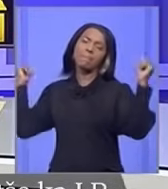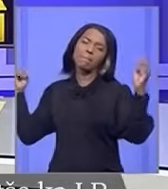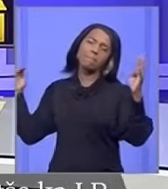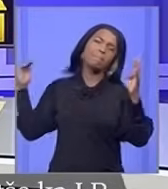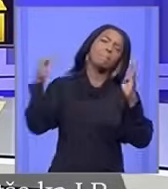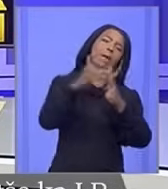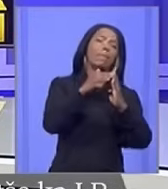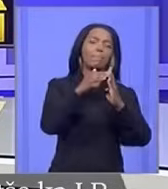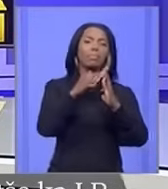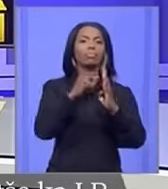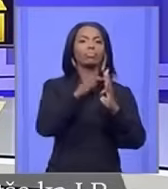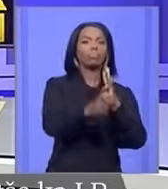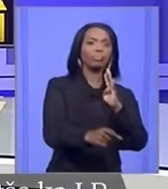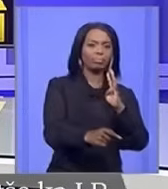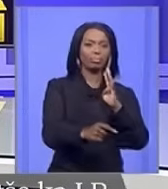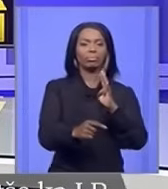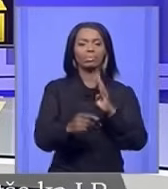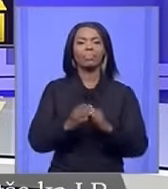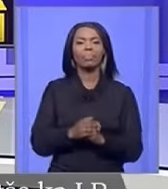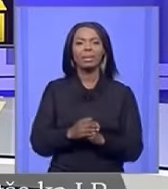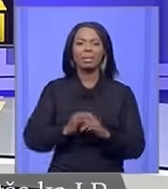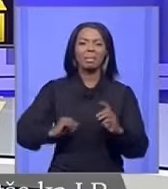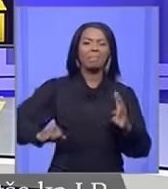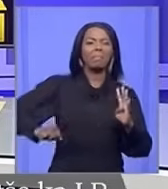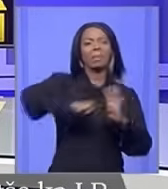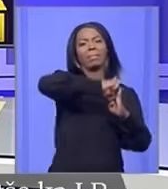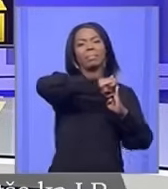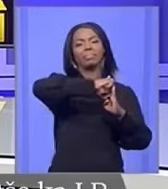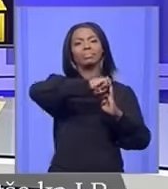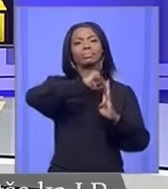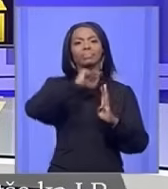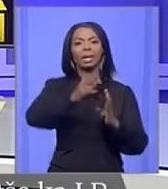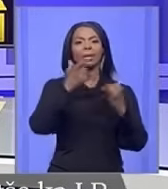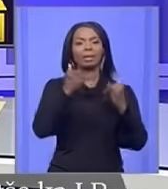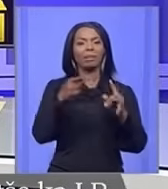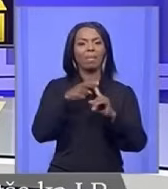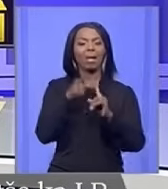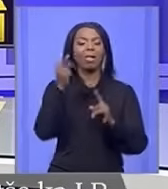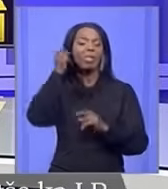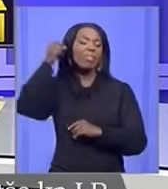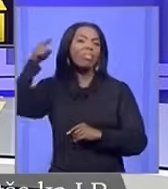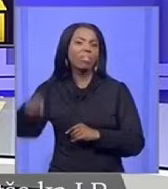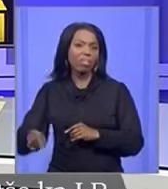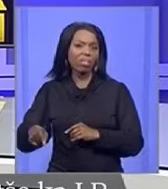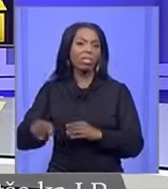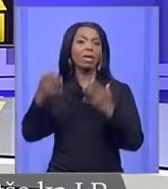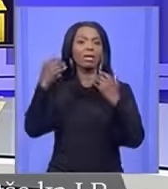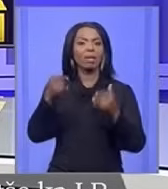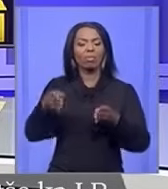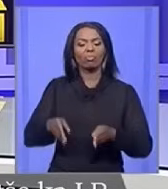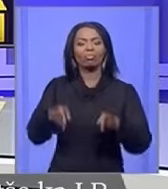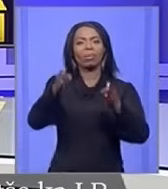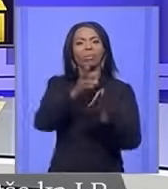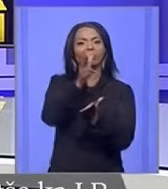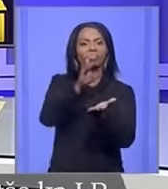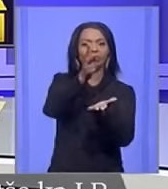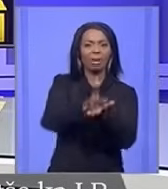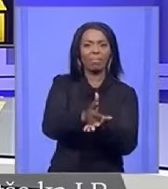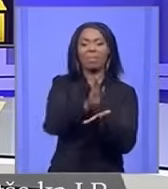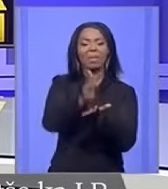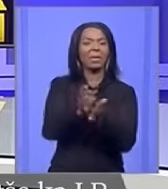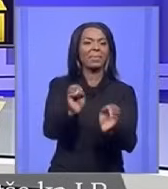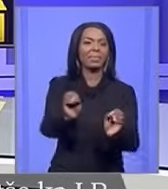ka tshedimošo mootledi wa sefatanaga o hlokomologile taelo ya go ema kgauswi le lefelo la go aga tsela